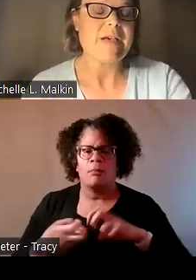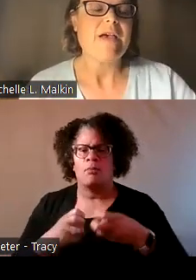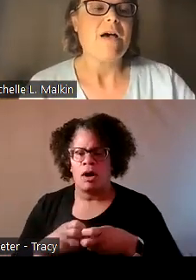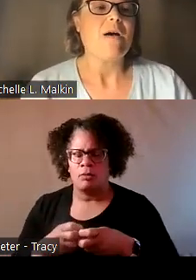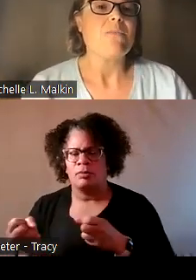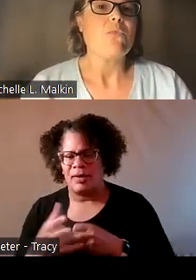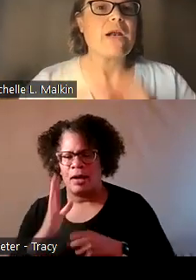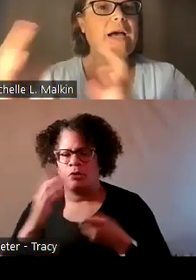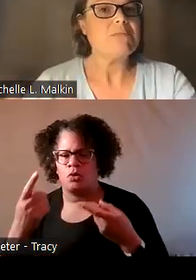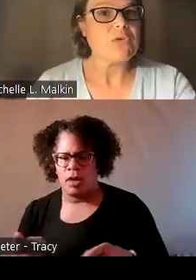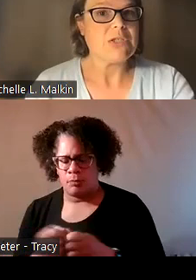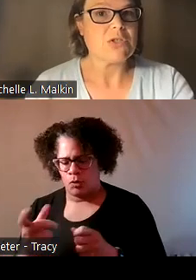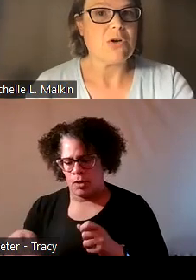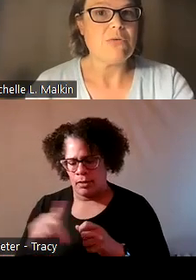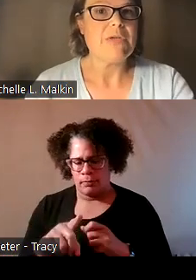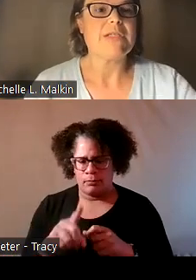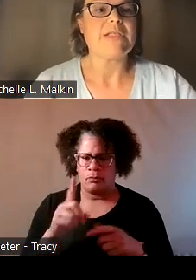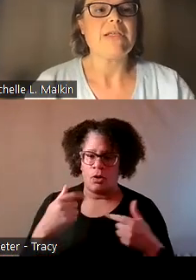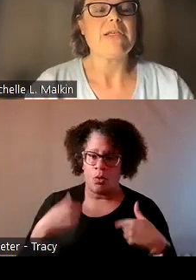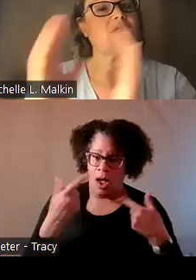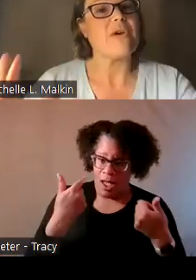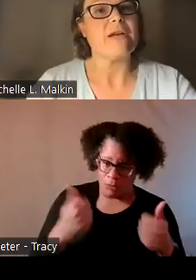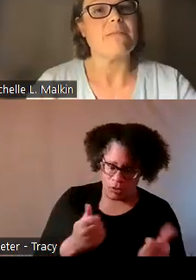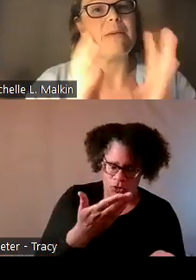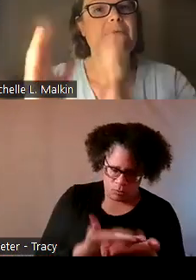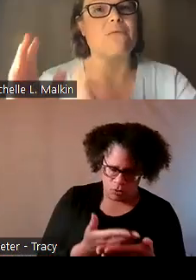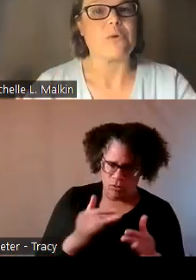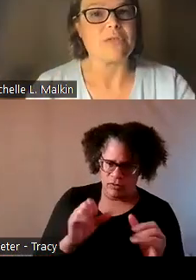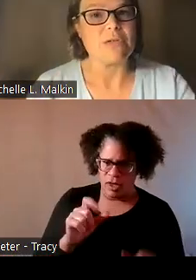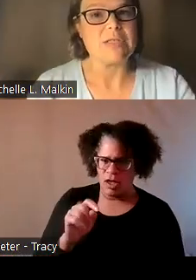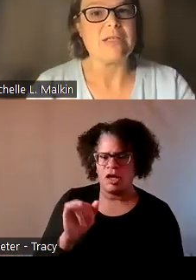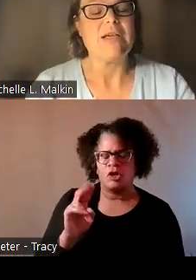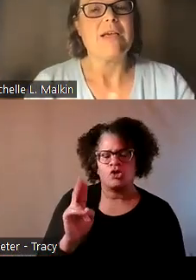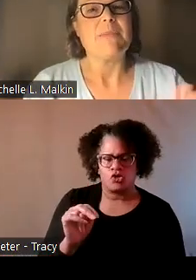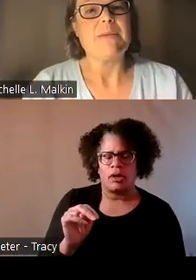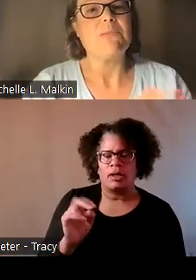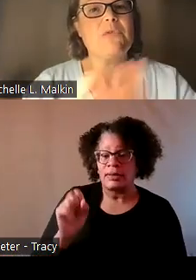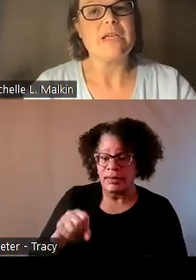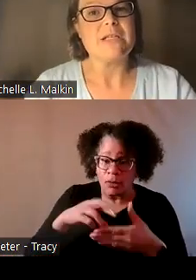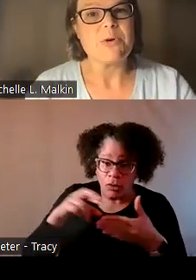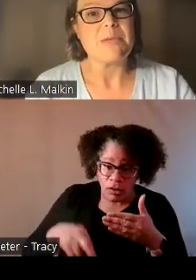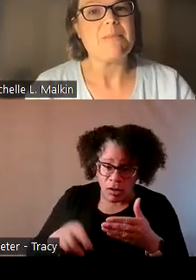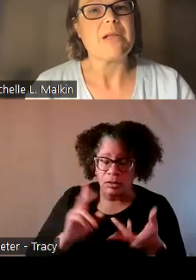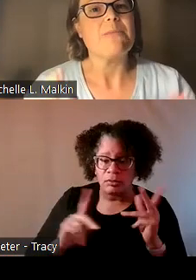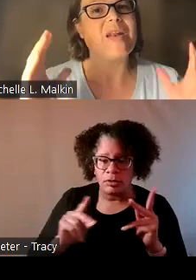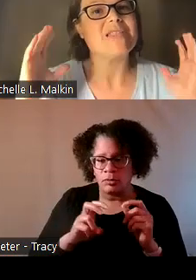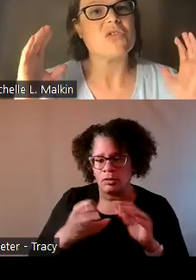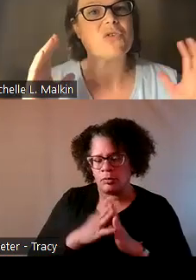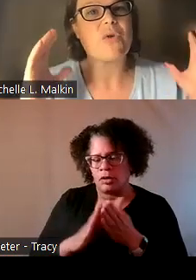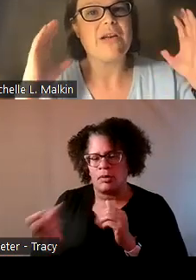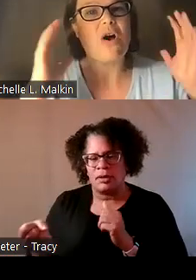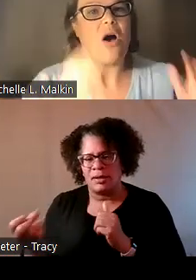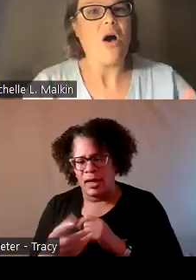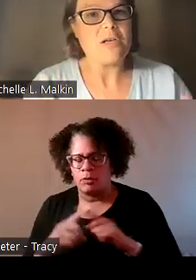gamblers. What I'm trying to show is, yes, strain may have resulted in people moving into problem gambling, but it's